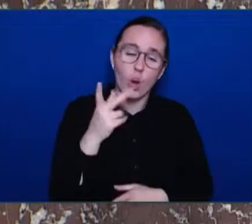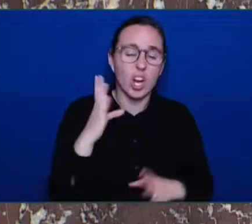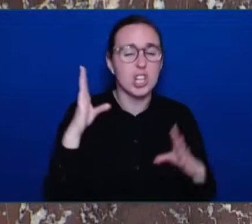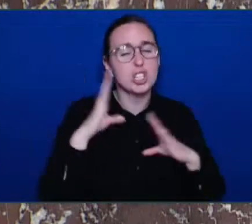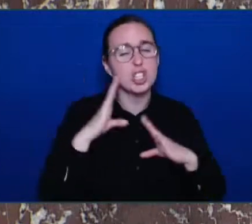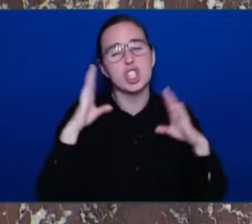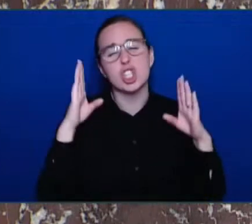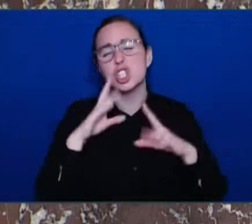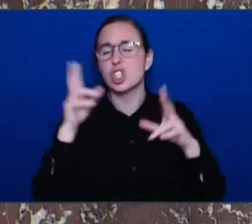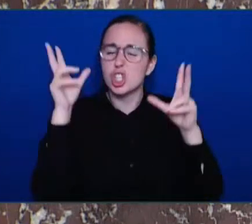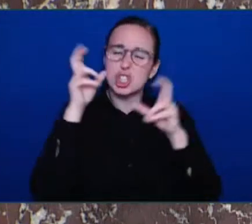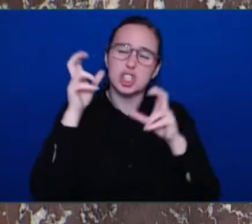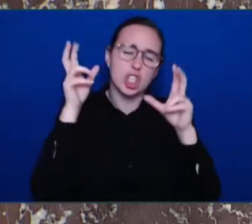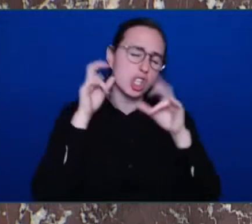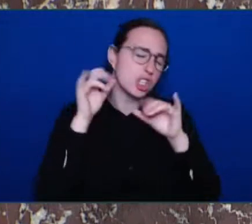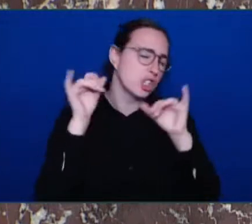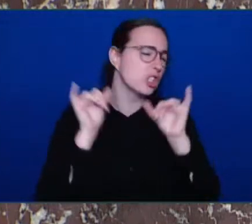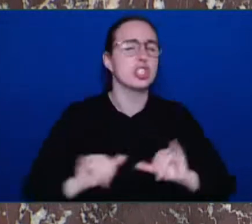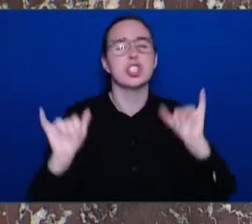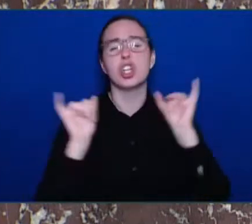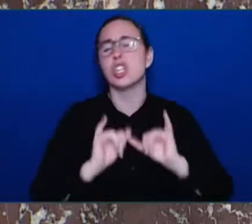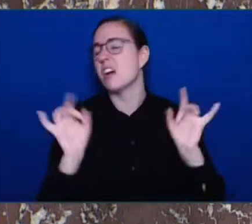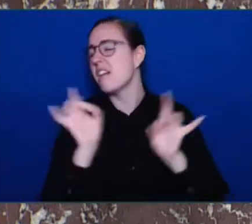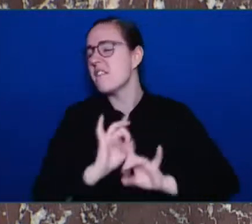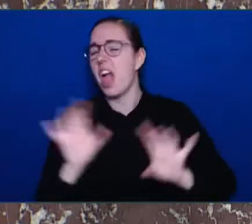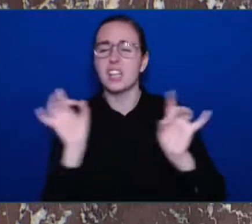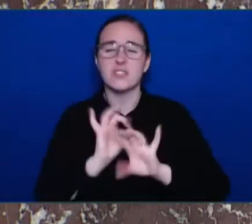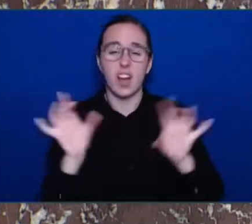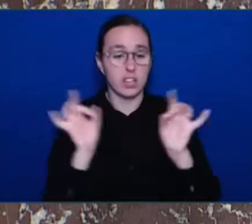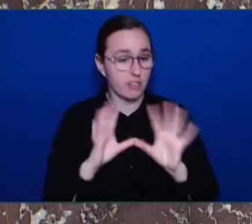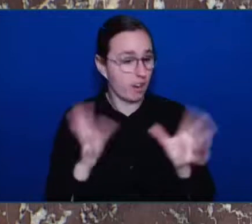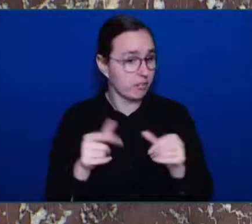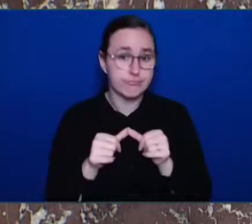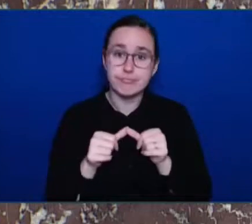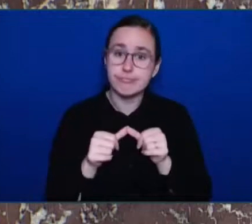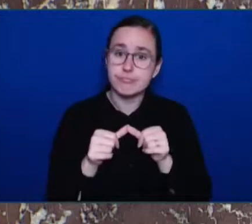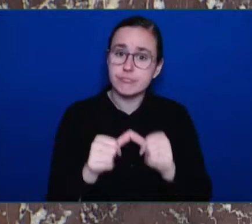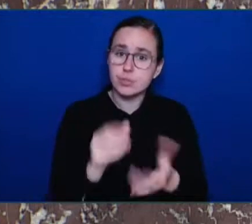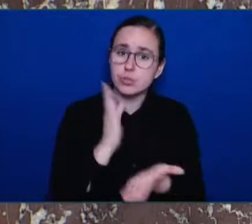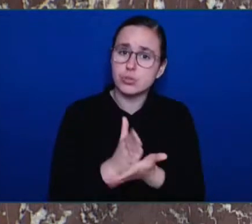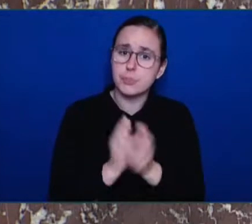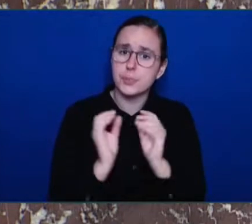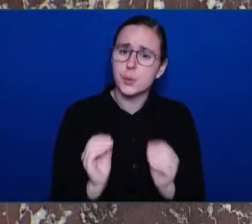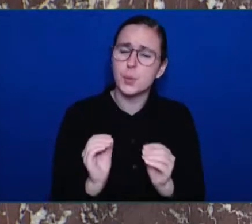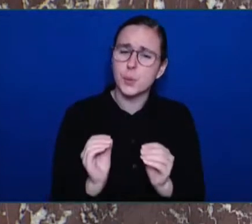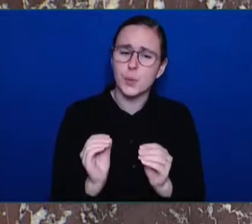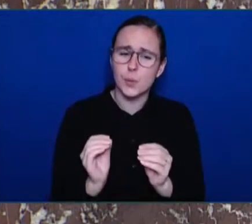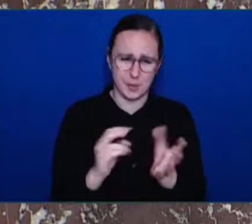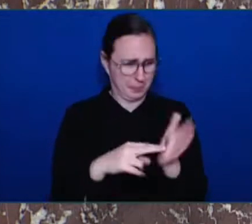there aren't consequences. So, Mr. Speaker, why won't the NDP end the catch and release